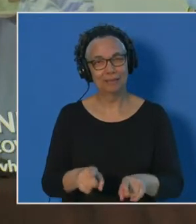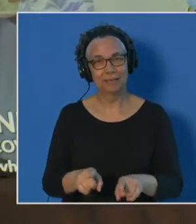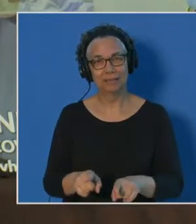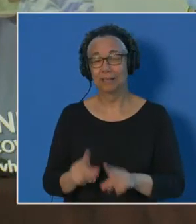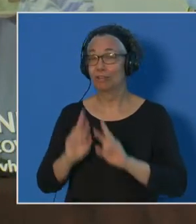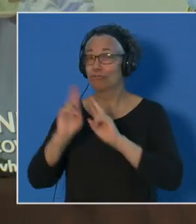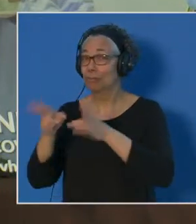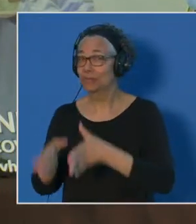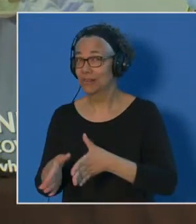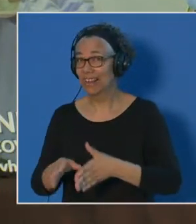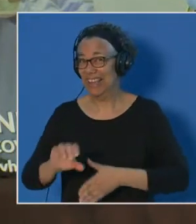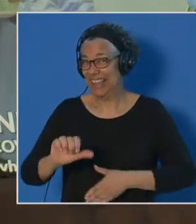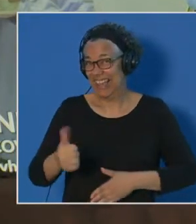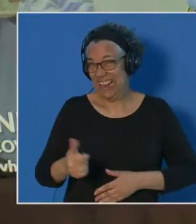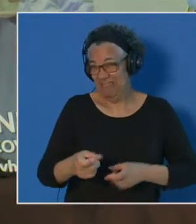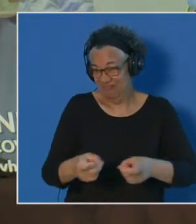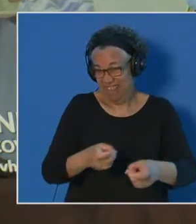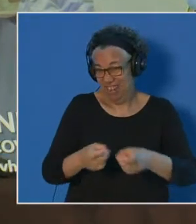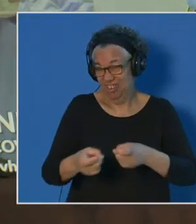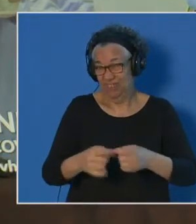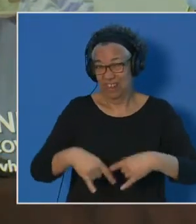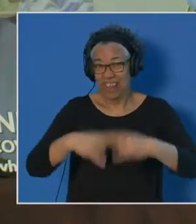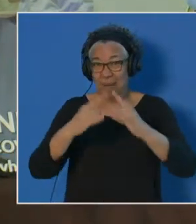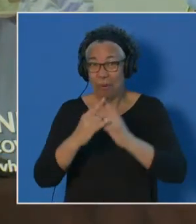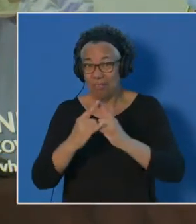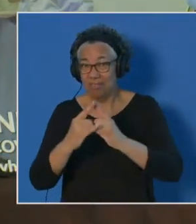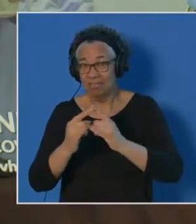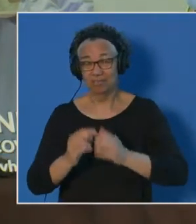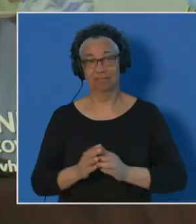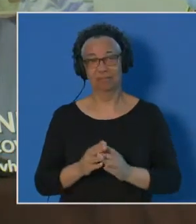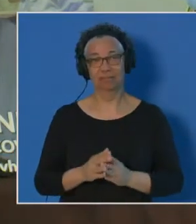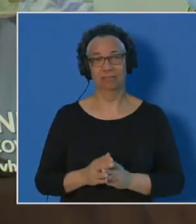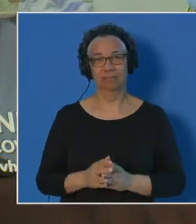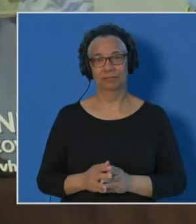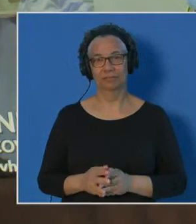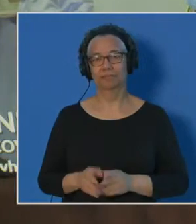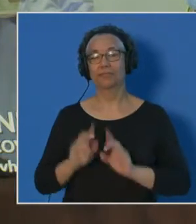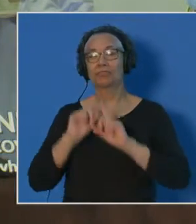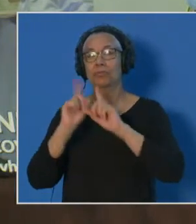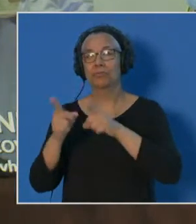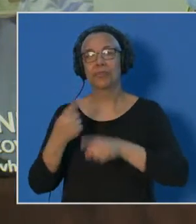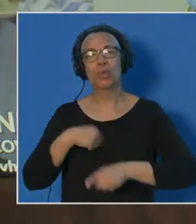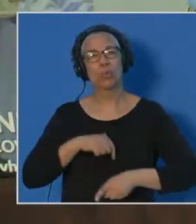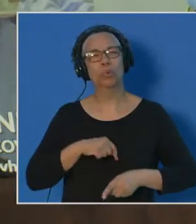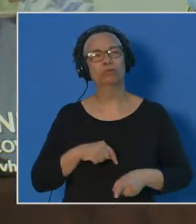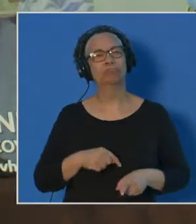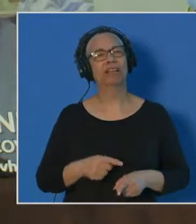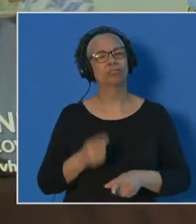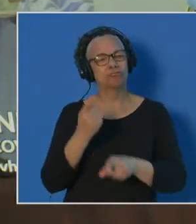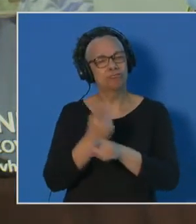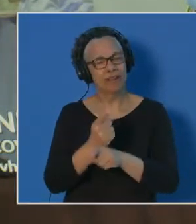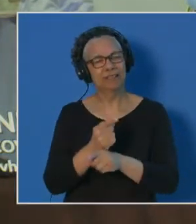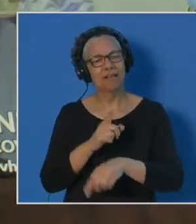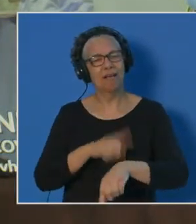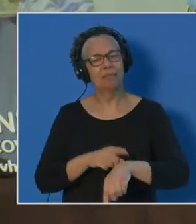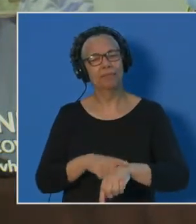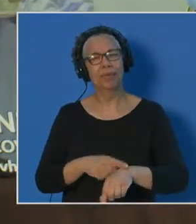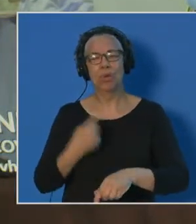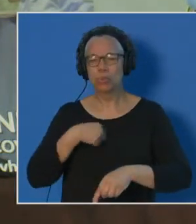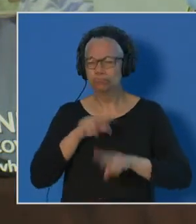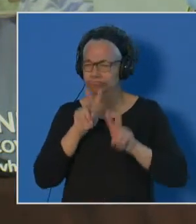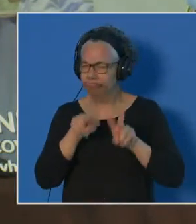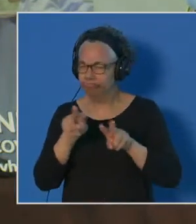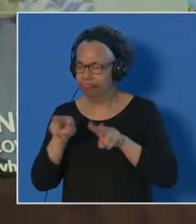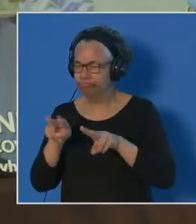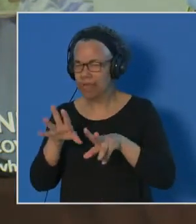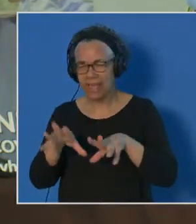there any regulations to campers? We will at the appropriate time, as we're looking at everything as we go along. We're taking